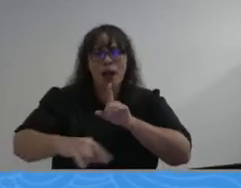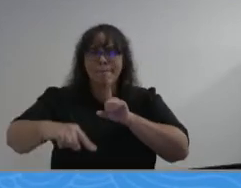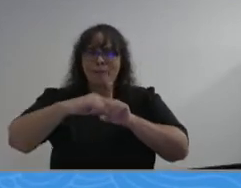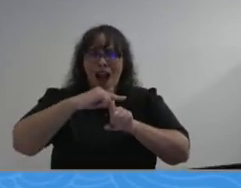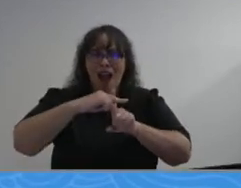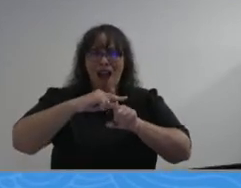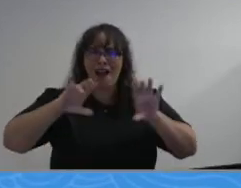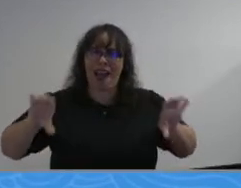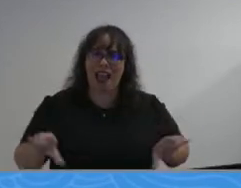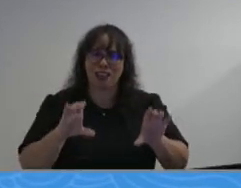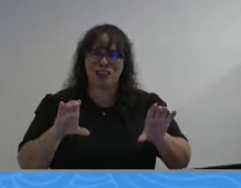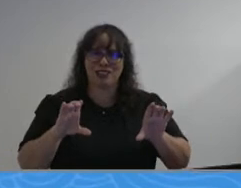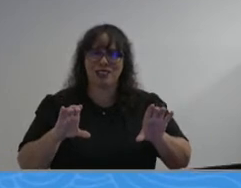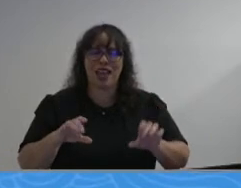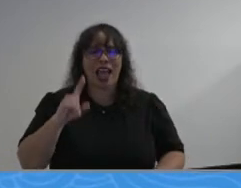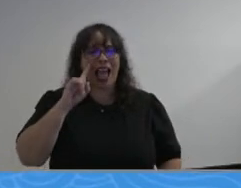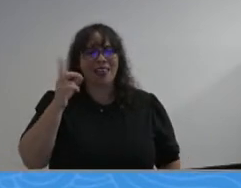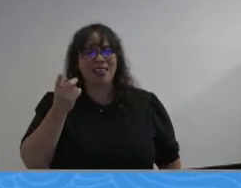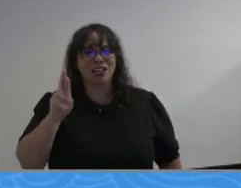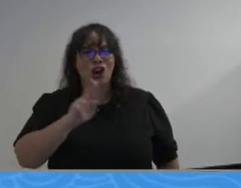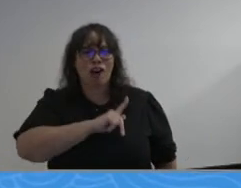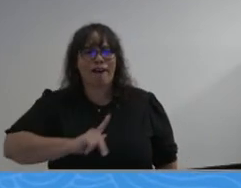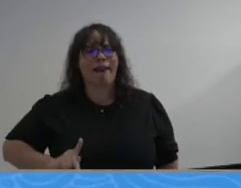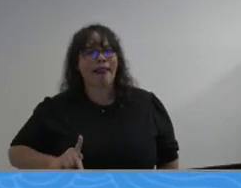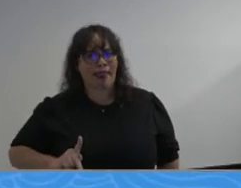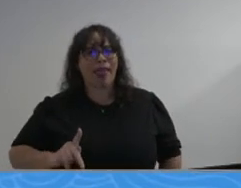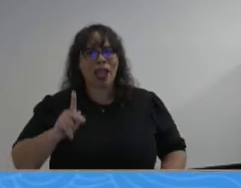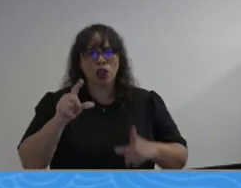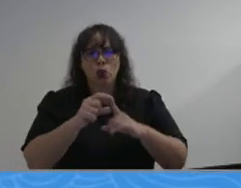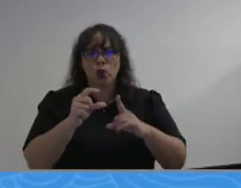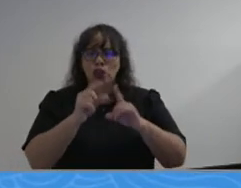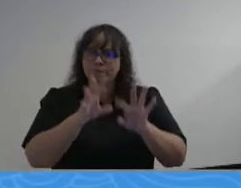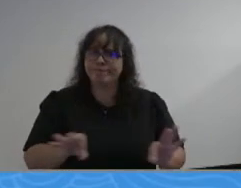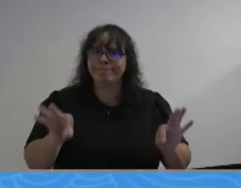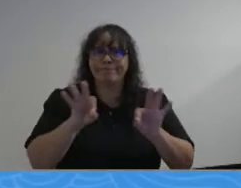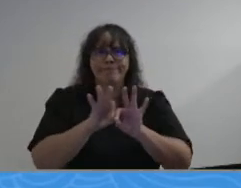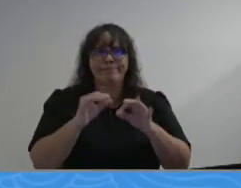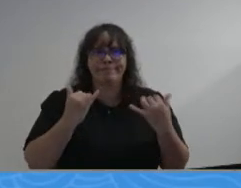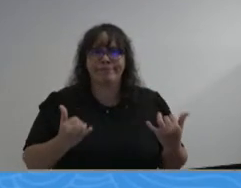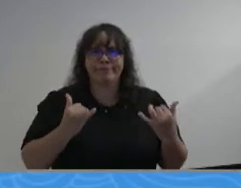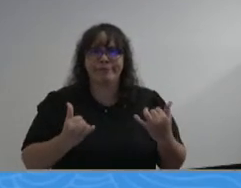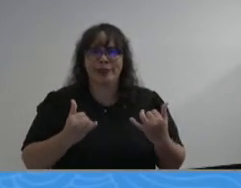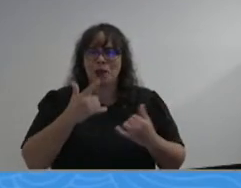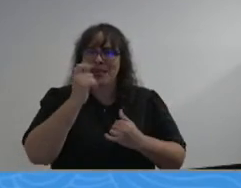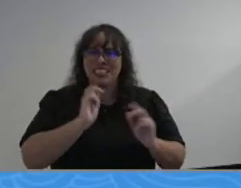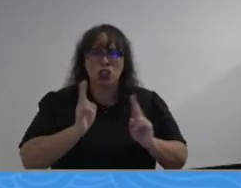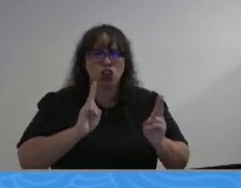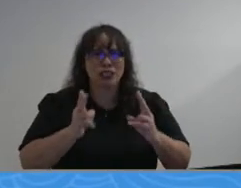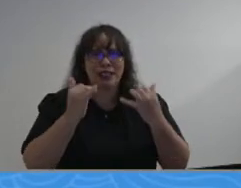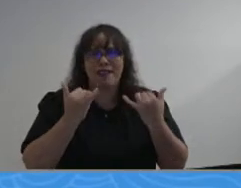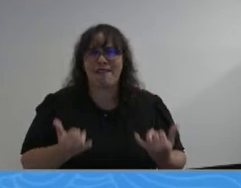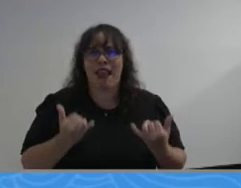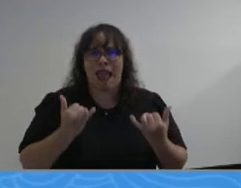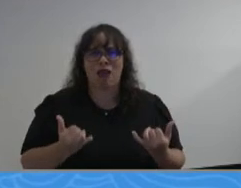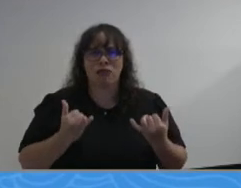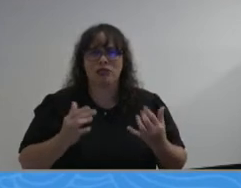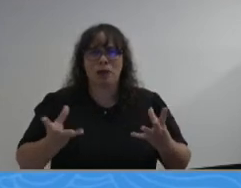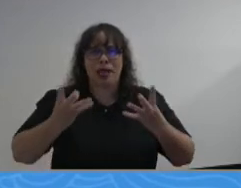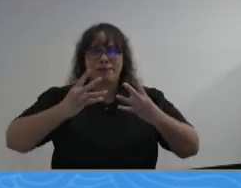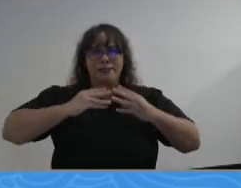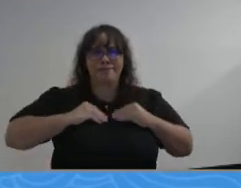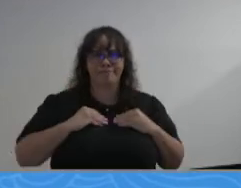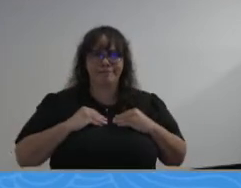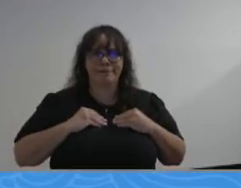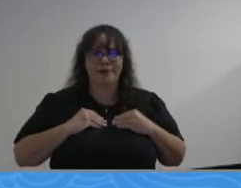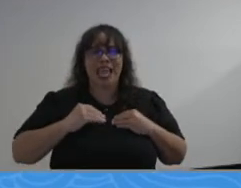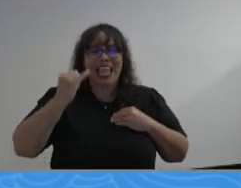action. So I think Dr. King's words really are poignant and relevant in this moment, because there's a fierce urgency of now that we have to take on Long Beach if we're going to